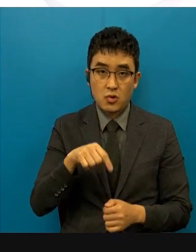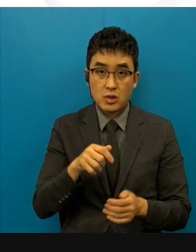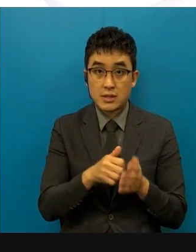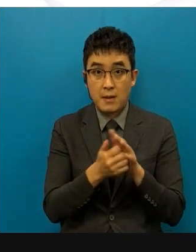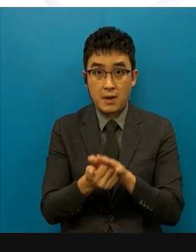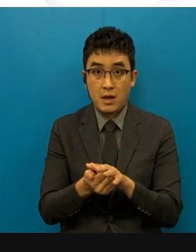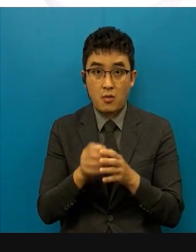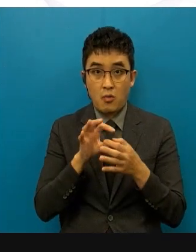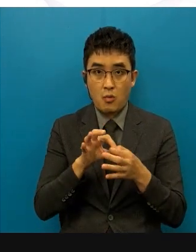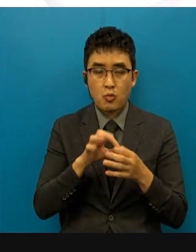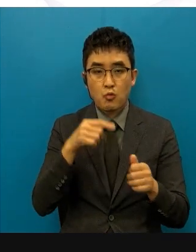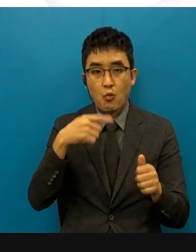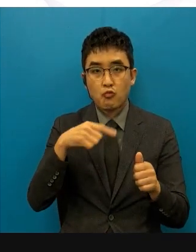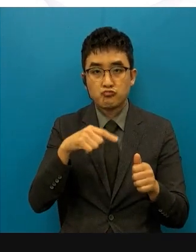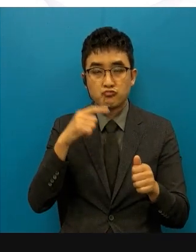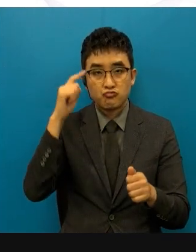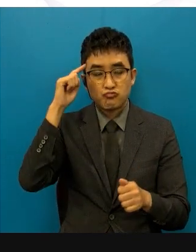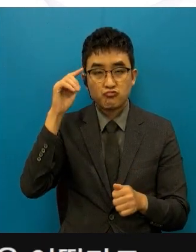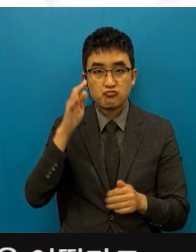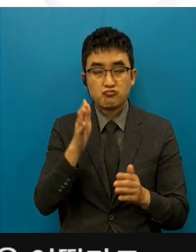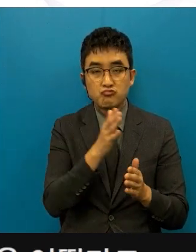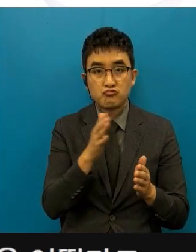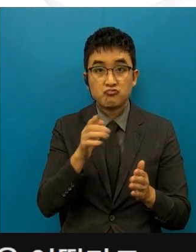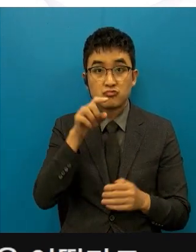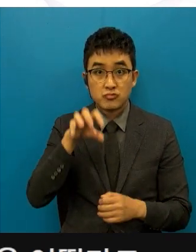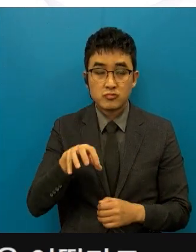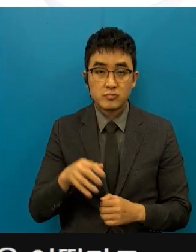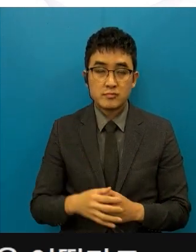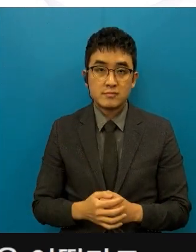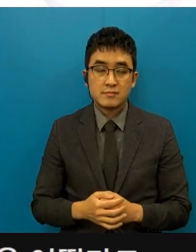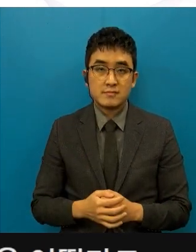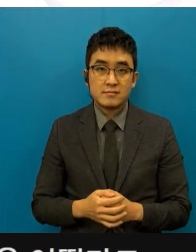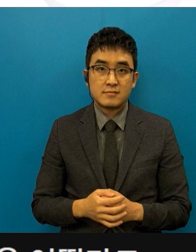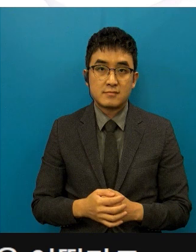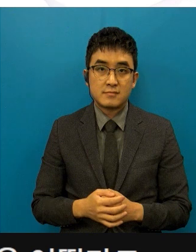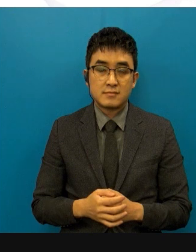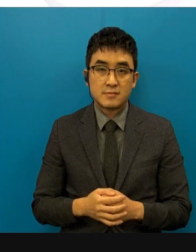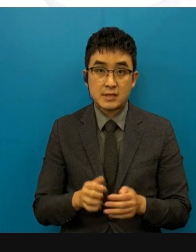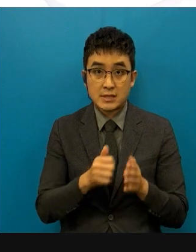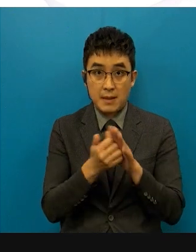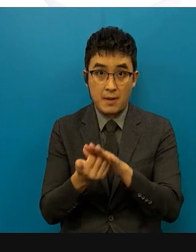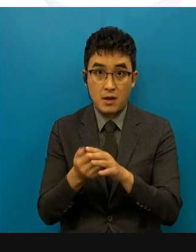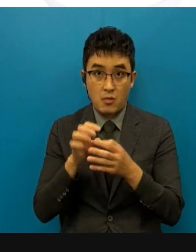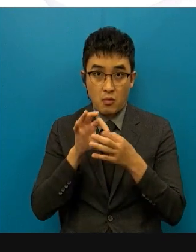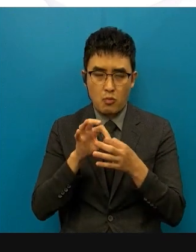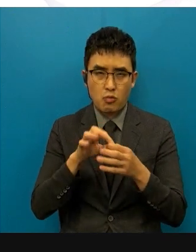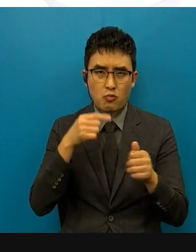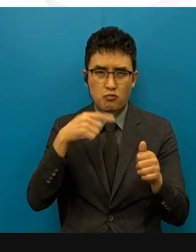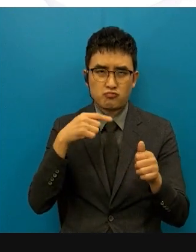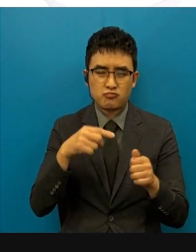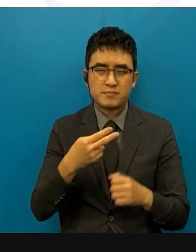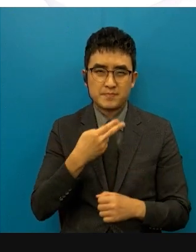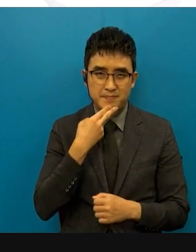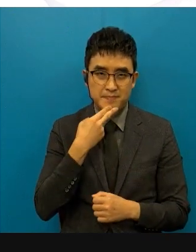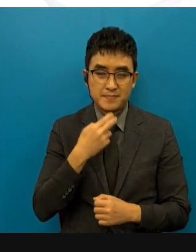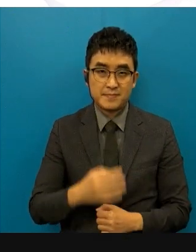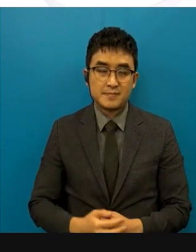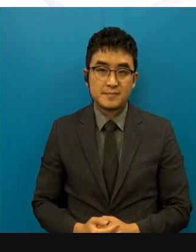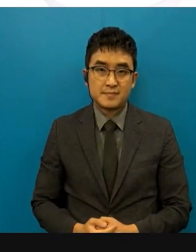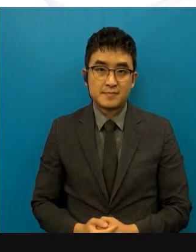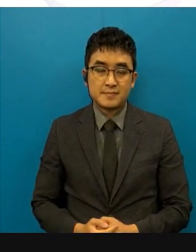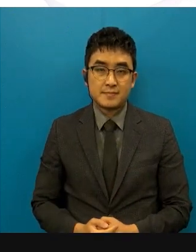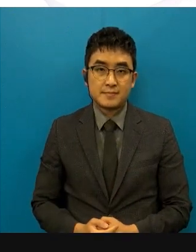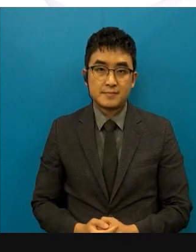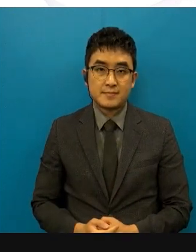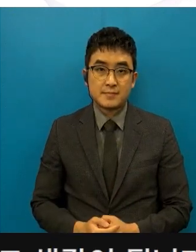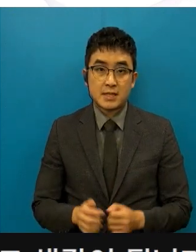We do not have much death education. Death is a topic that is not being discussed. it is